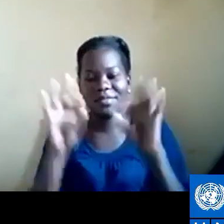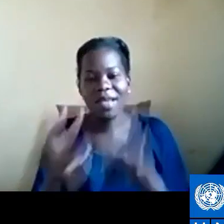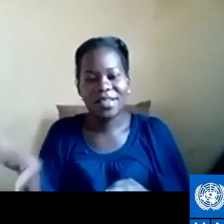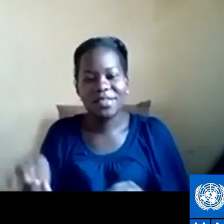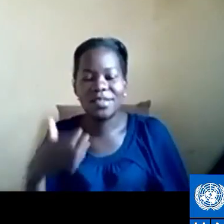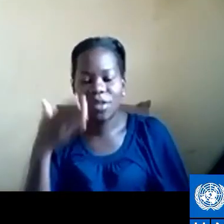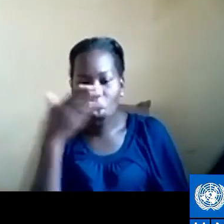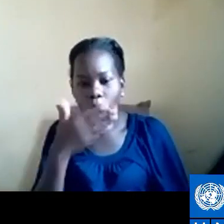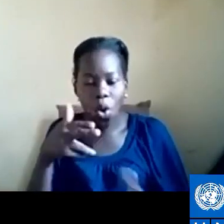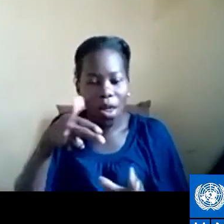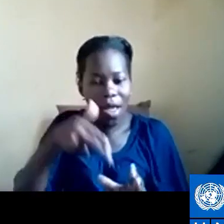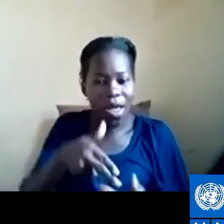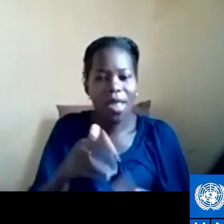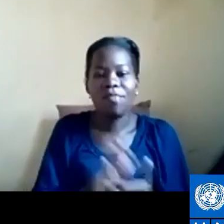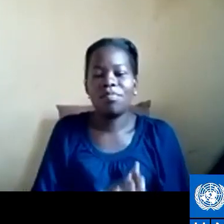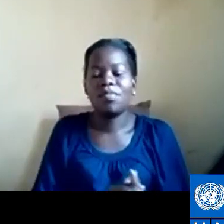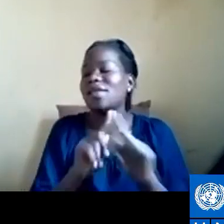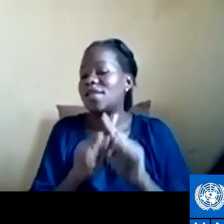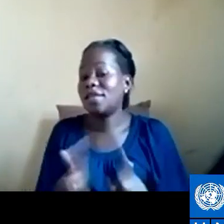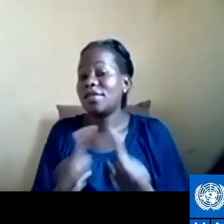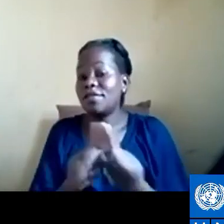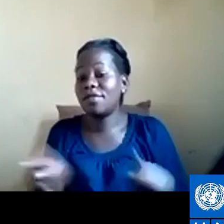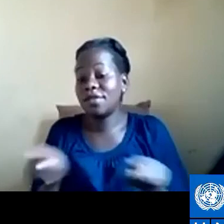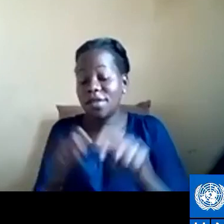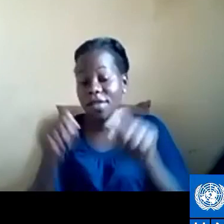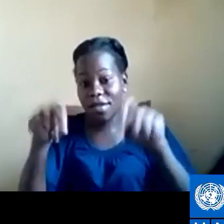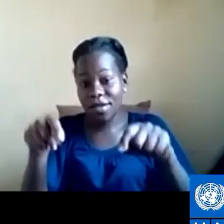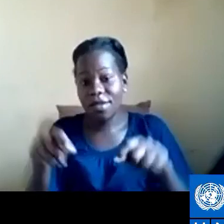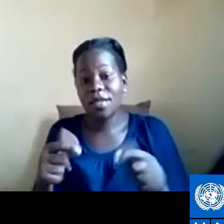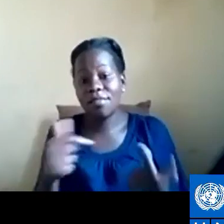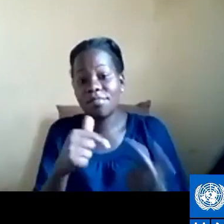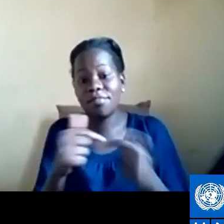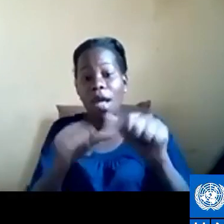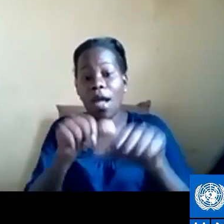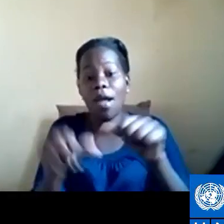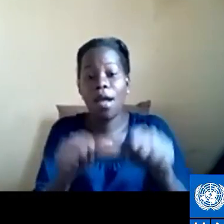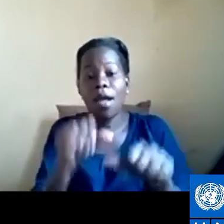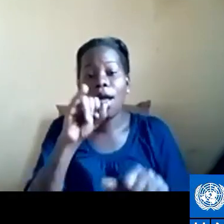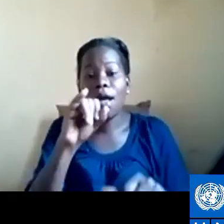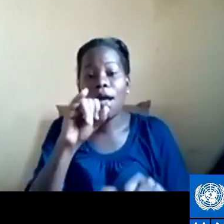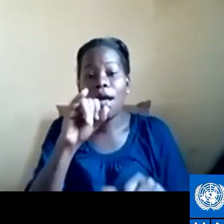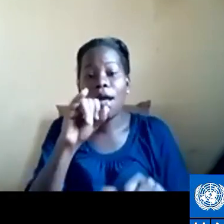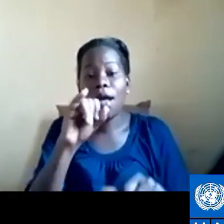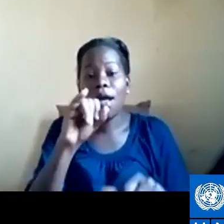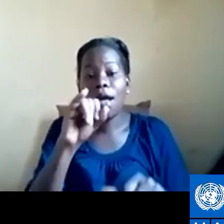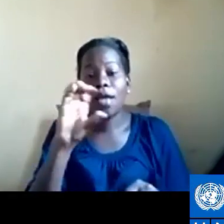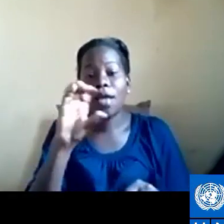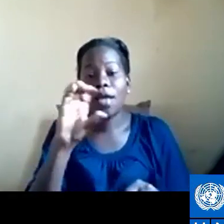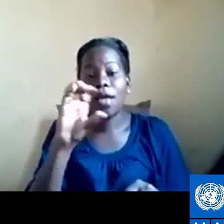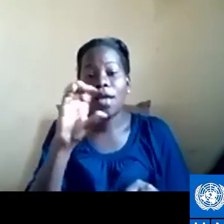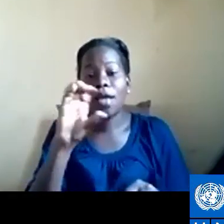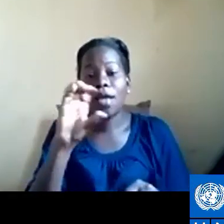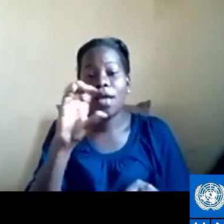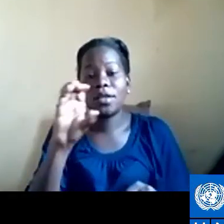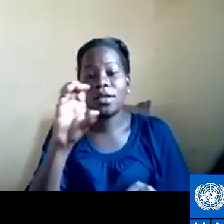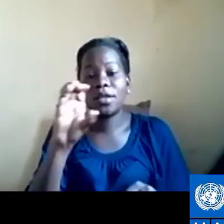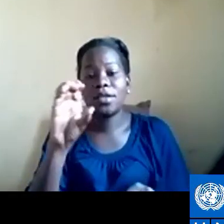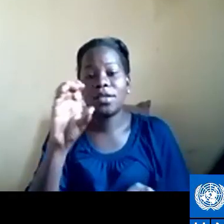to name it, including today where we were talking about ICT. It's been absolute pleasure having all you